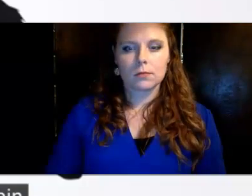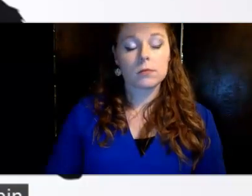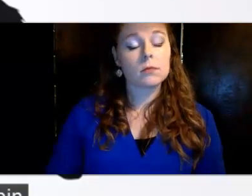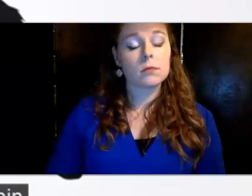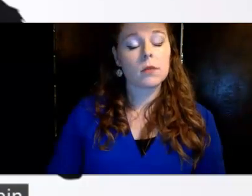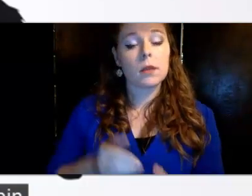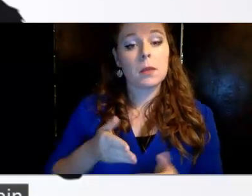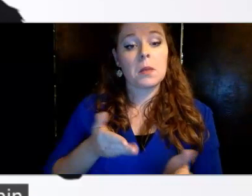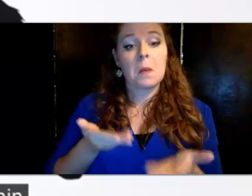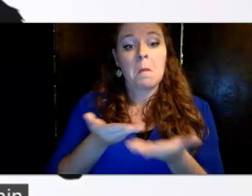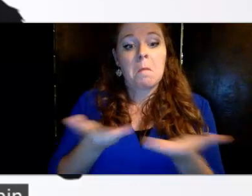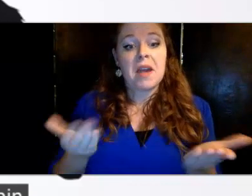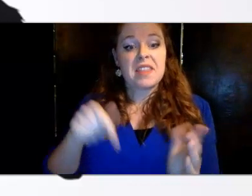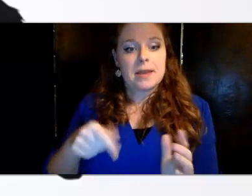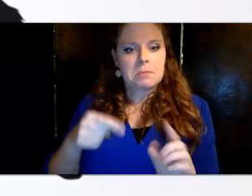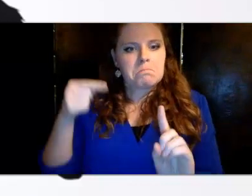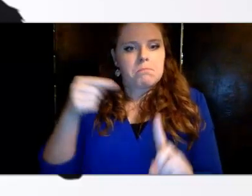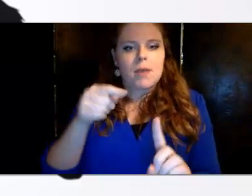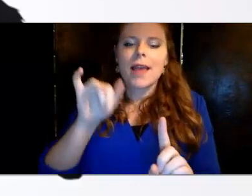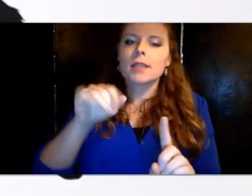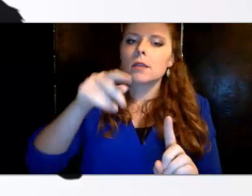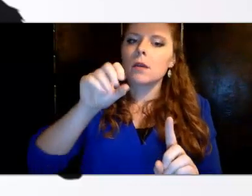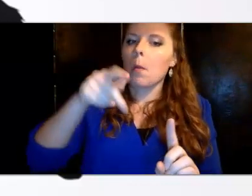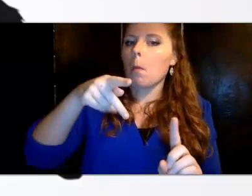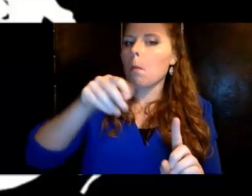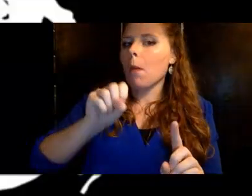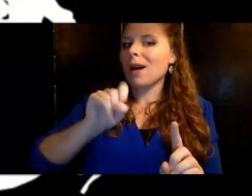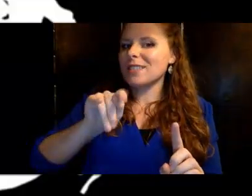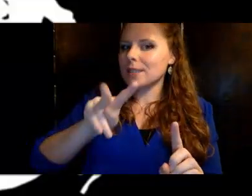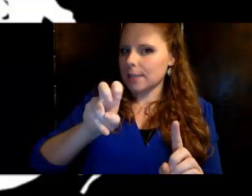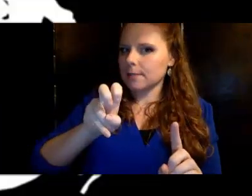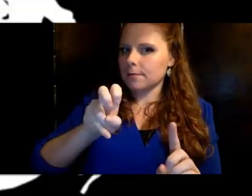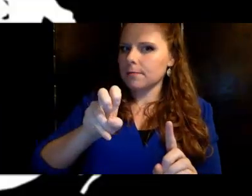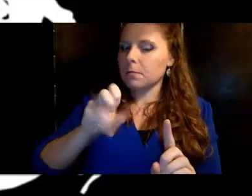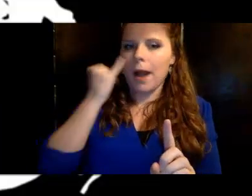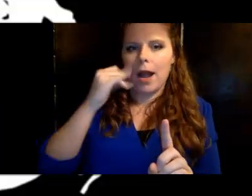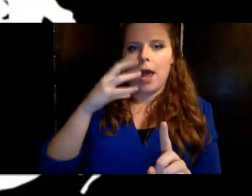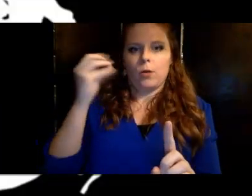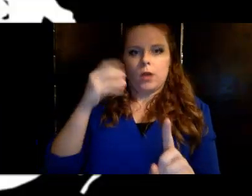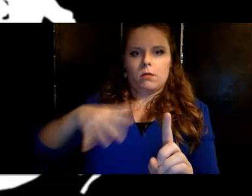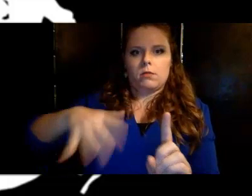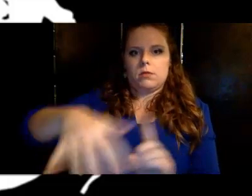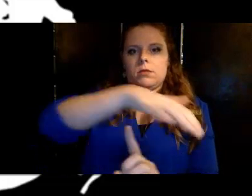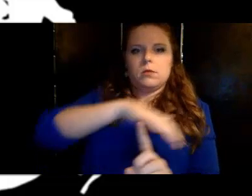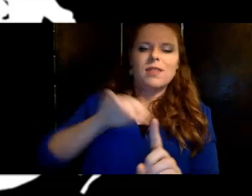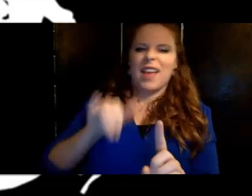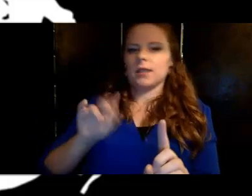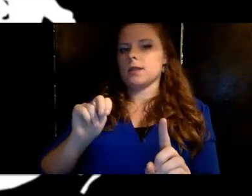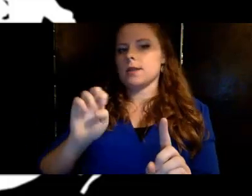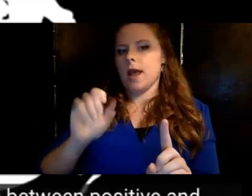The main objects in a work of art take up positive space. The area around them then is called negative